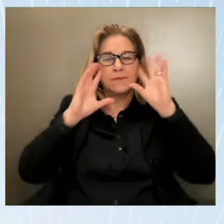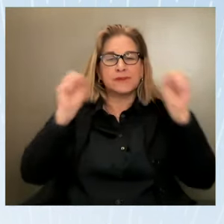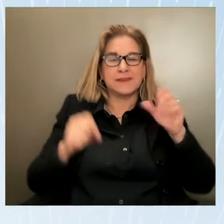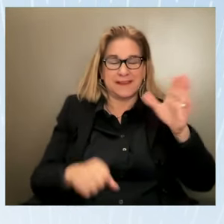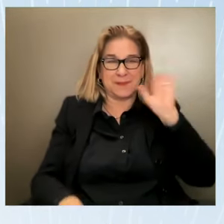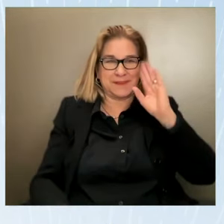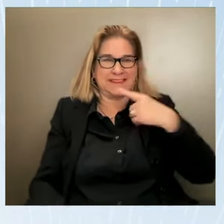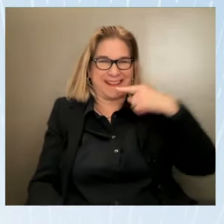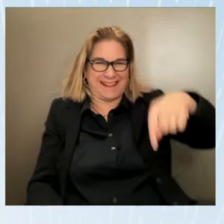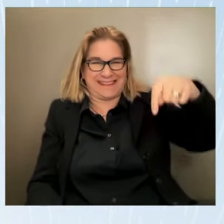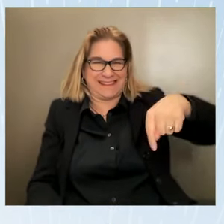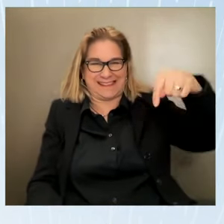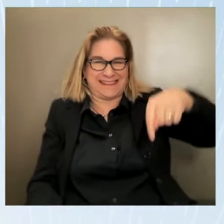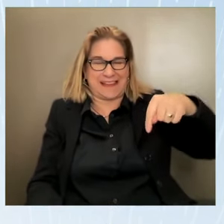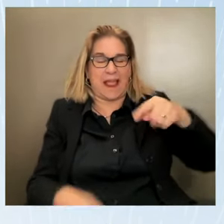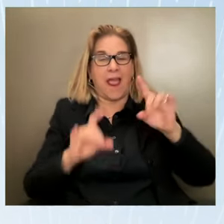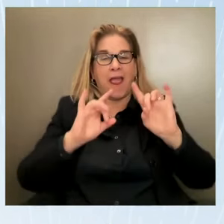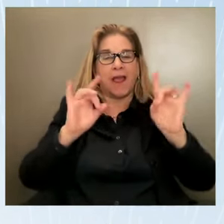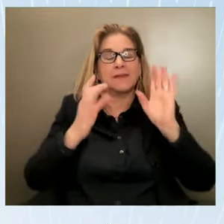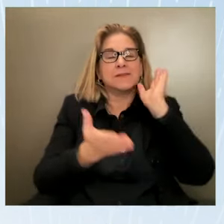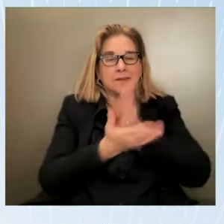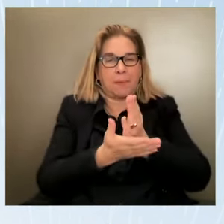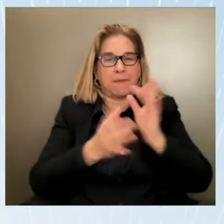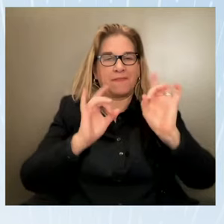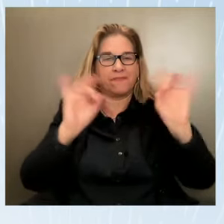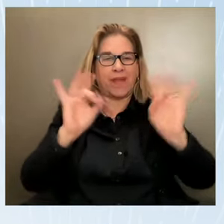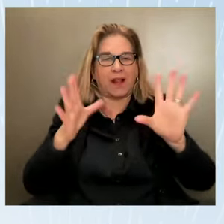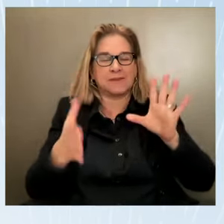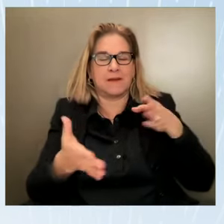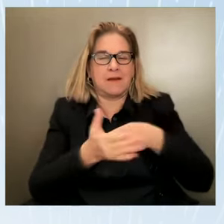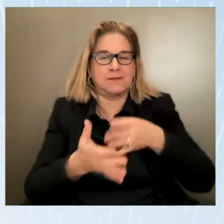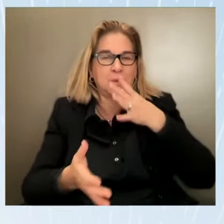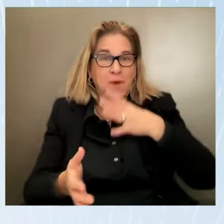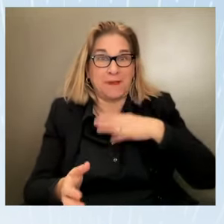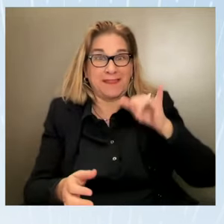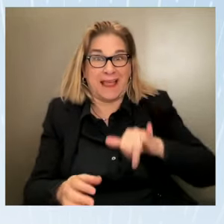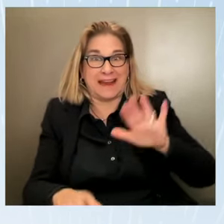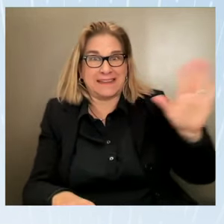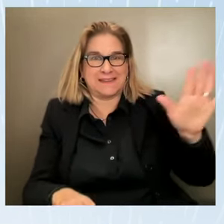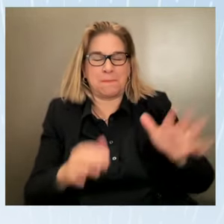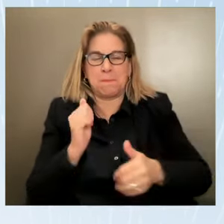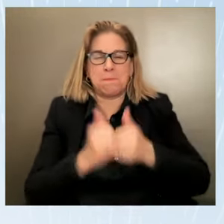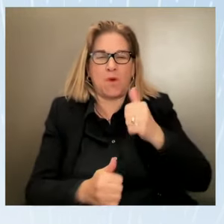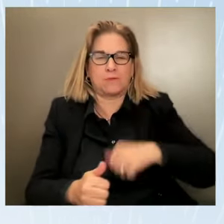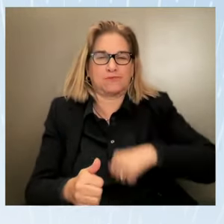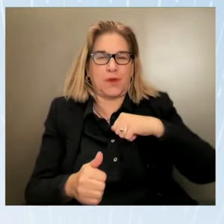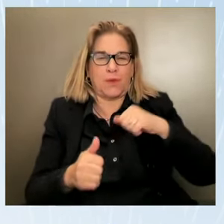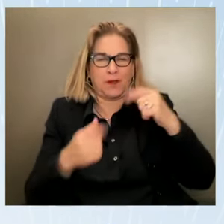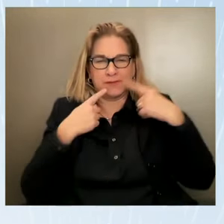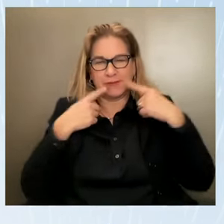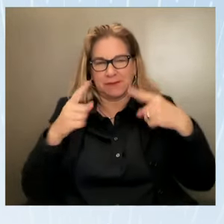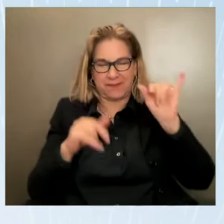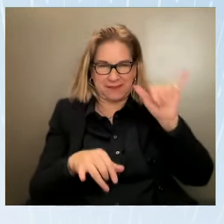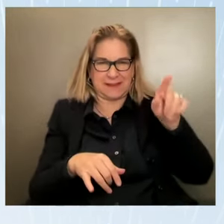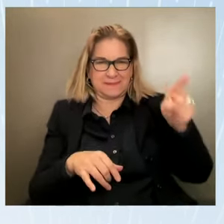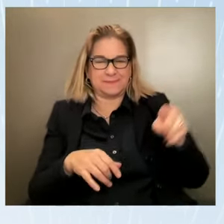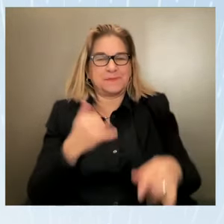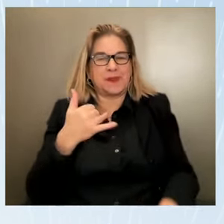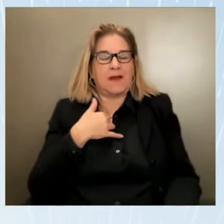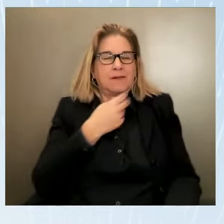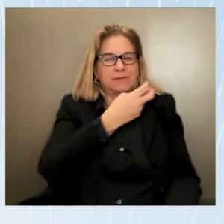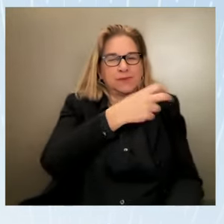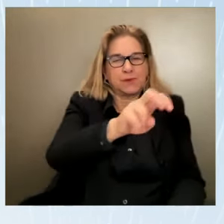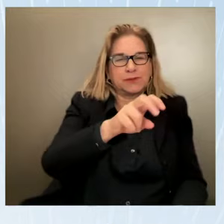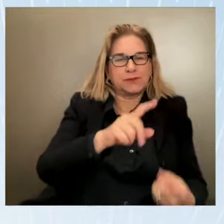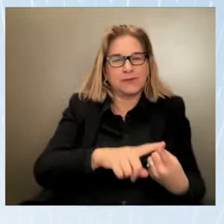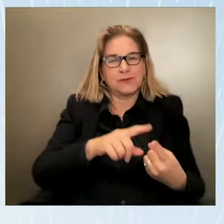that. Can we go now to the Department of Agriculture and Deputy Secretary Bronner? Thank you, Secretary Blinken. Good afternoon. On behalf